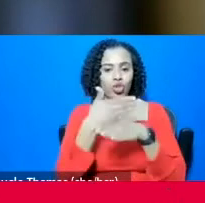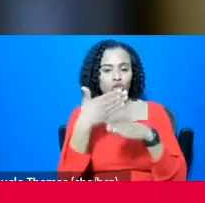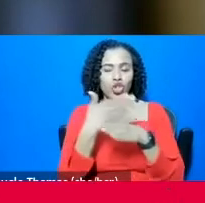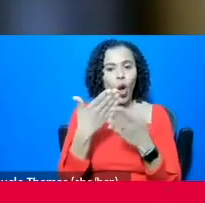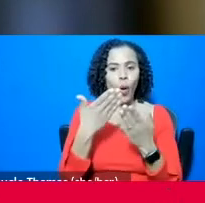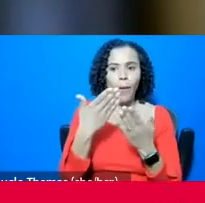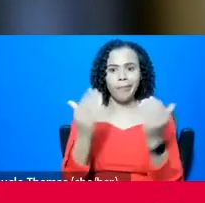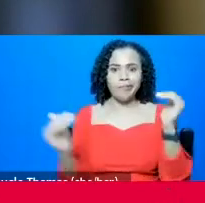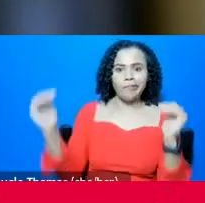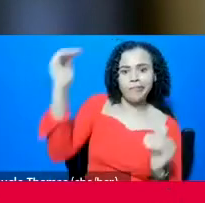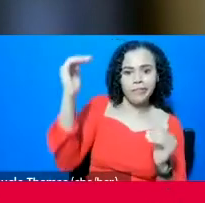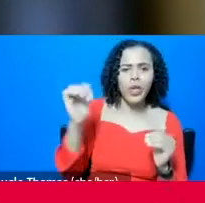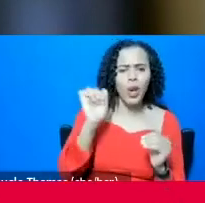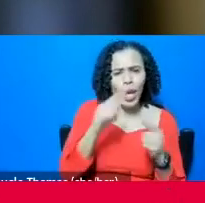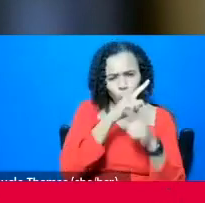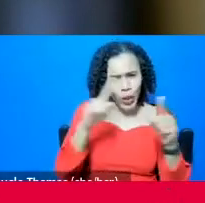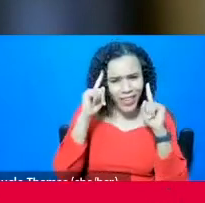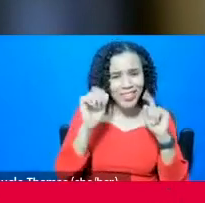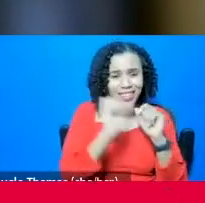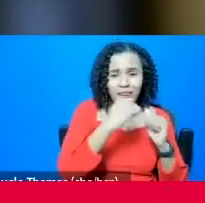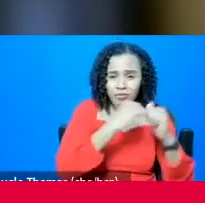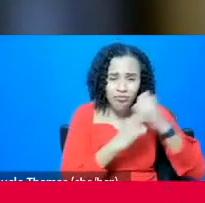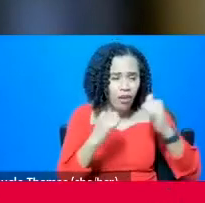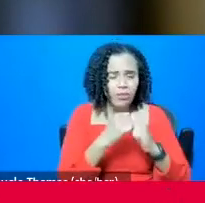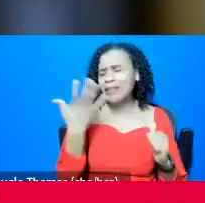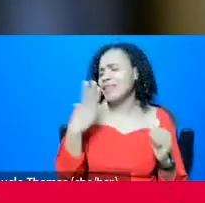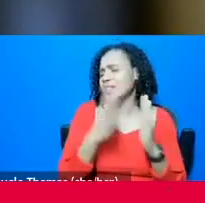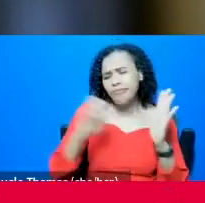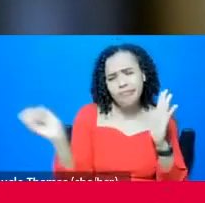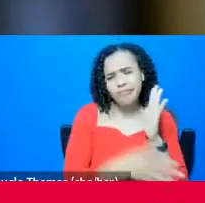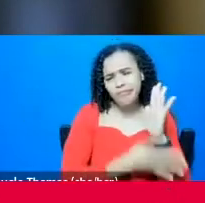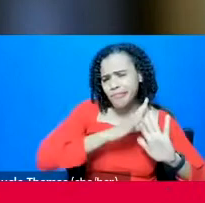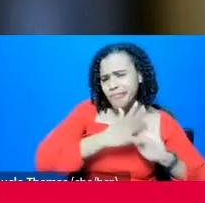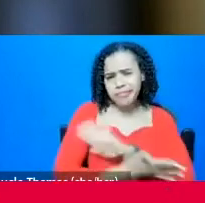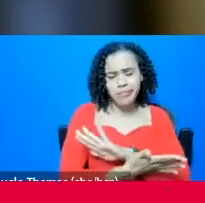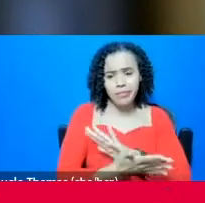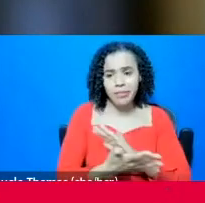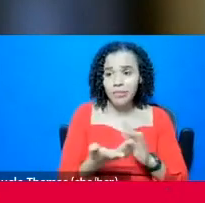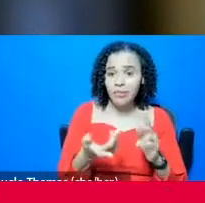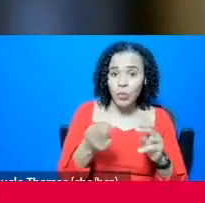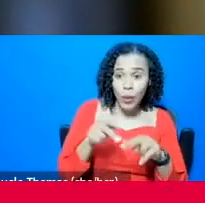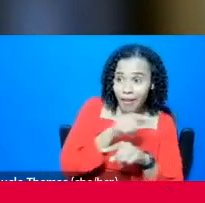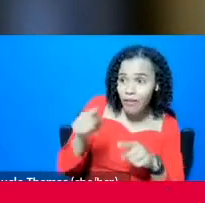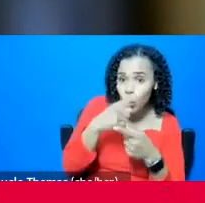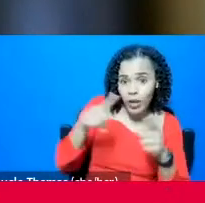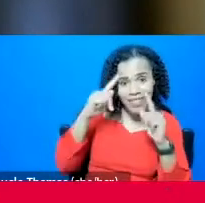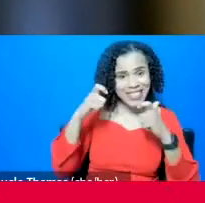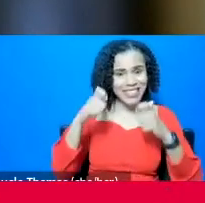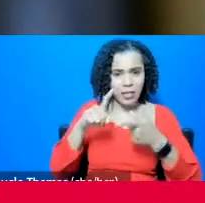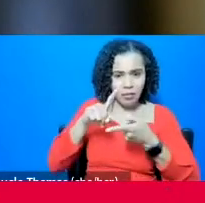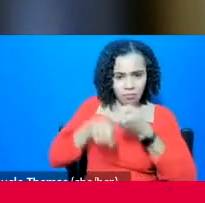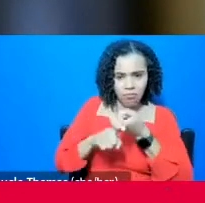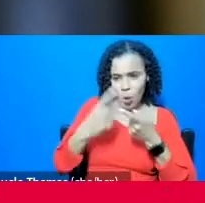that context 100% need to be abolished, and any institution that is clinging to that should recognize that they would have to